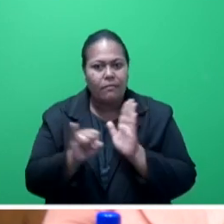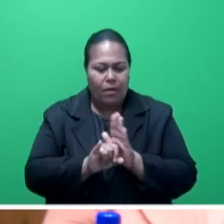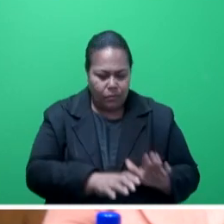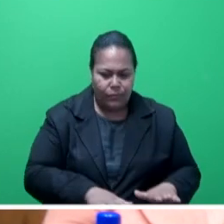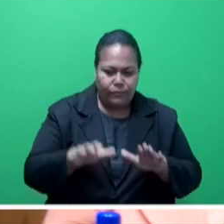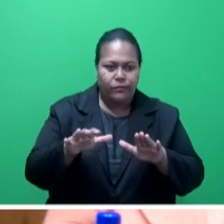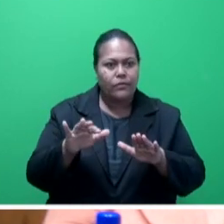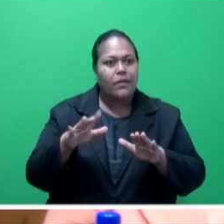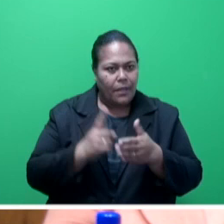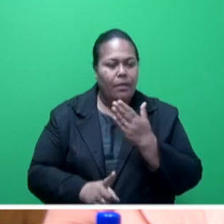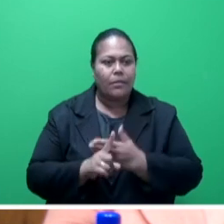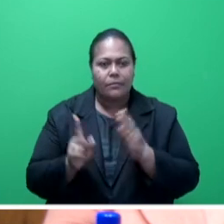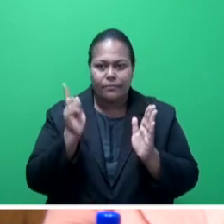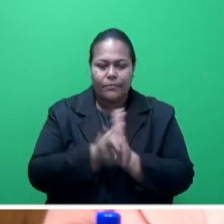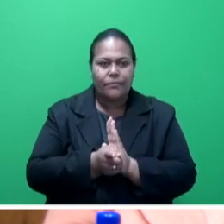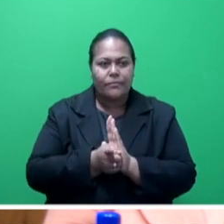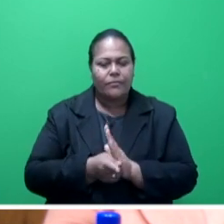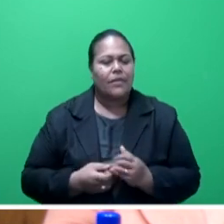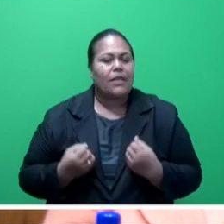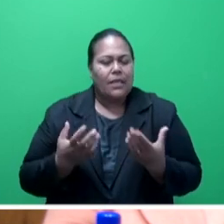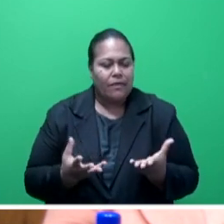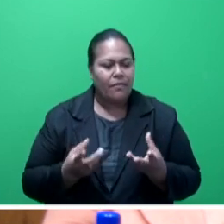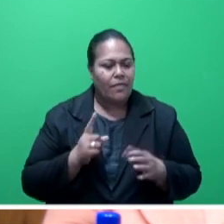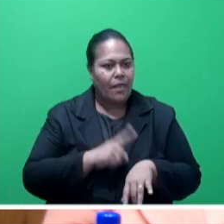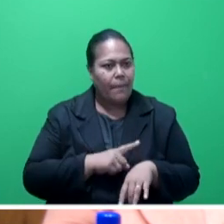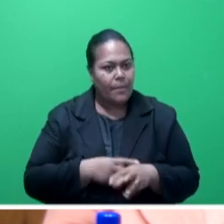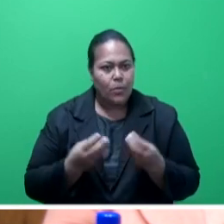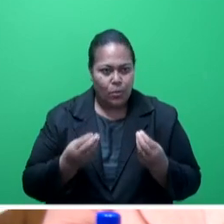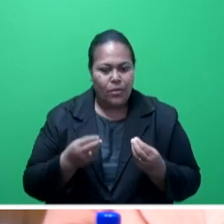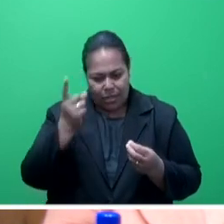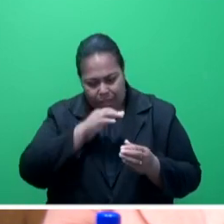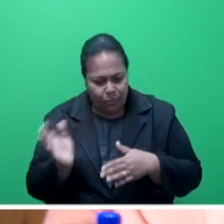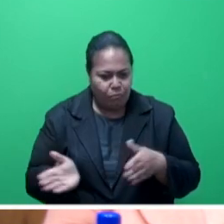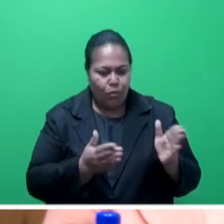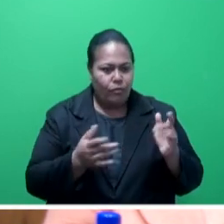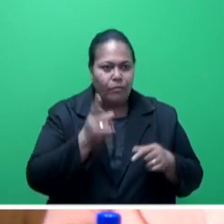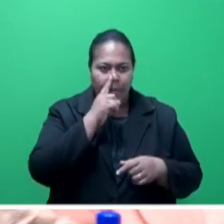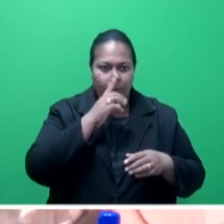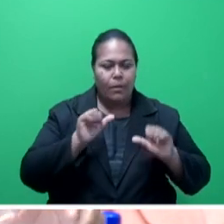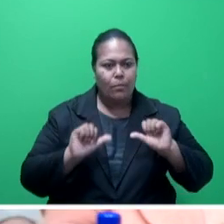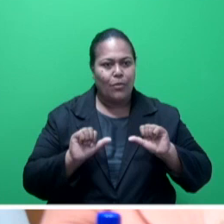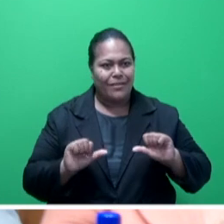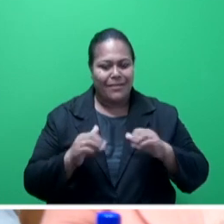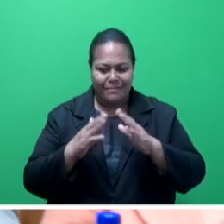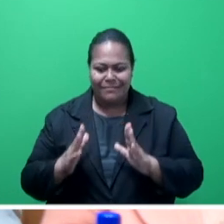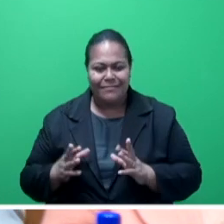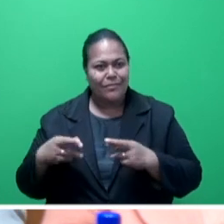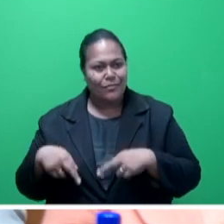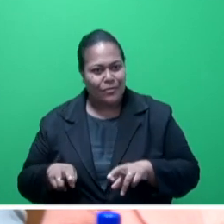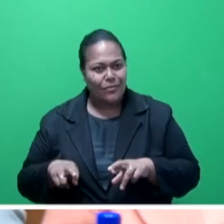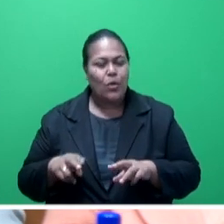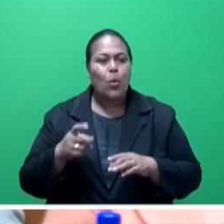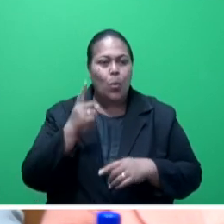situation and provides valuable time to protect assets, to move valuables and protect property. Water Authority of Fiji has been